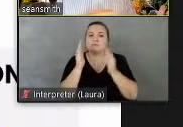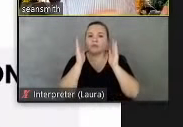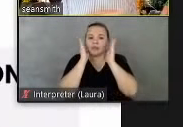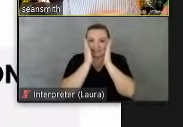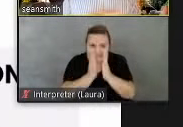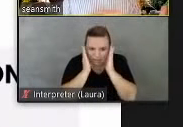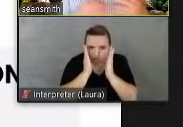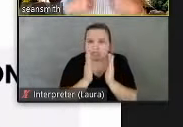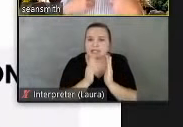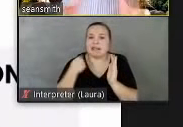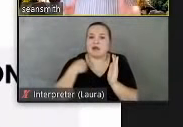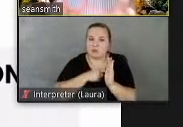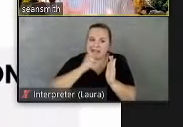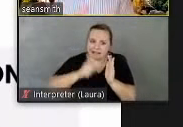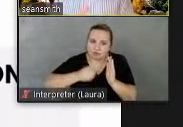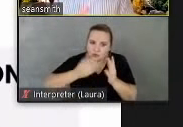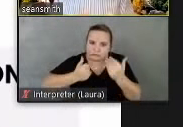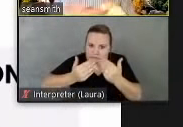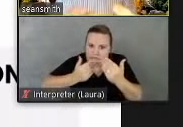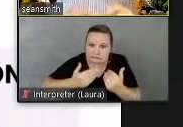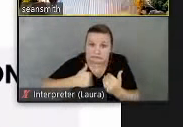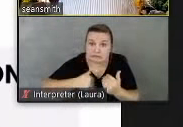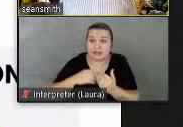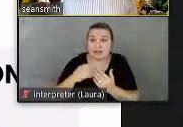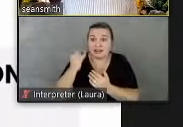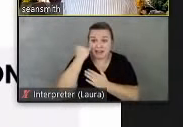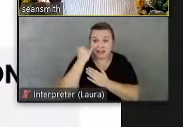task completion. And by the way, if you're with me,